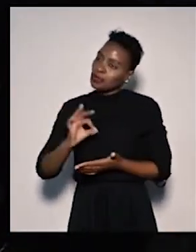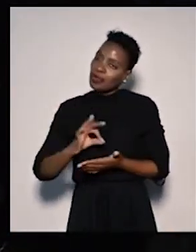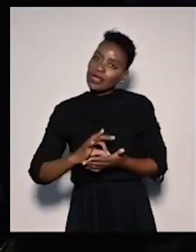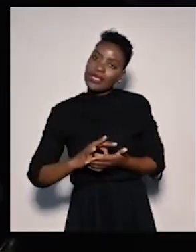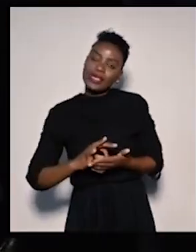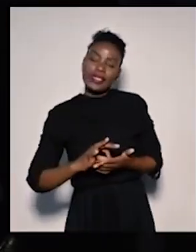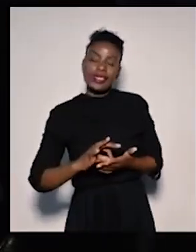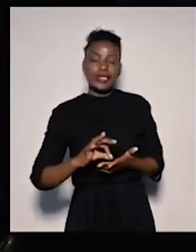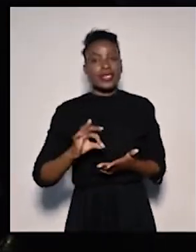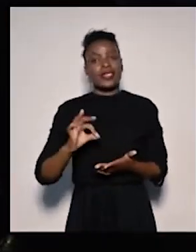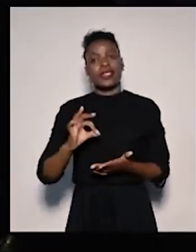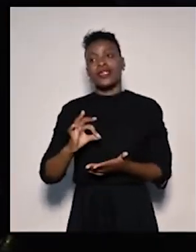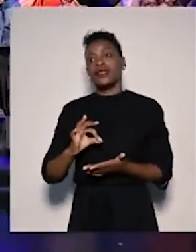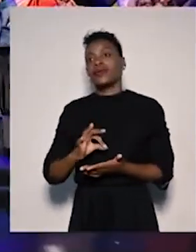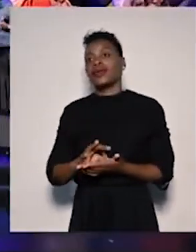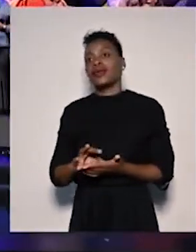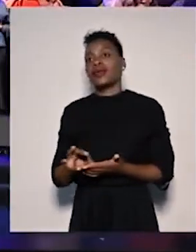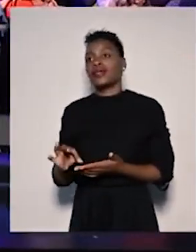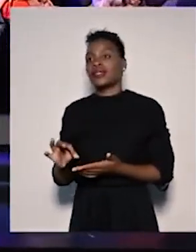ki